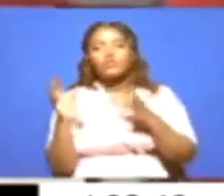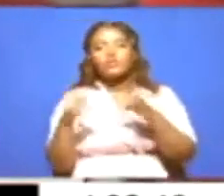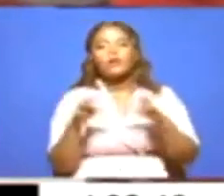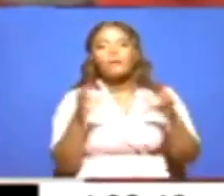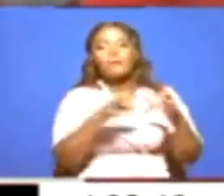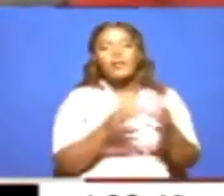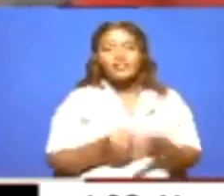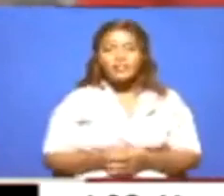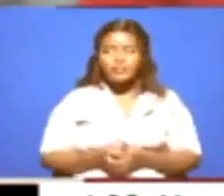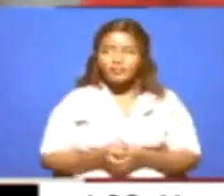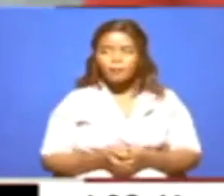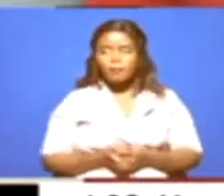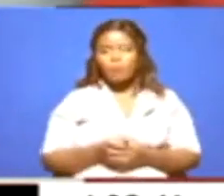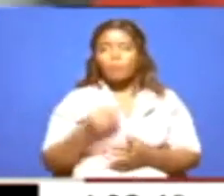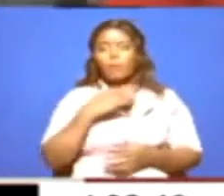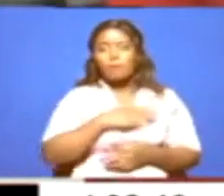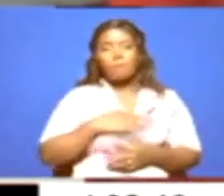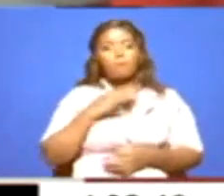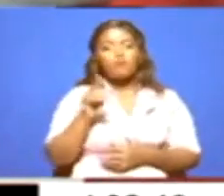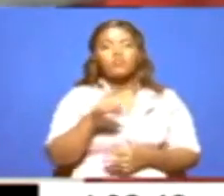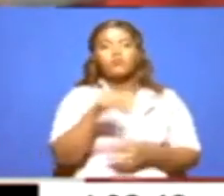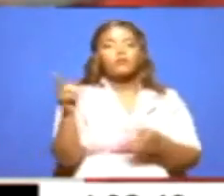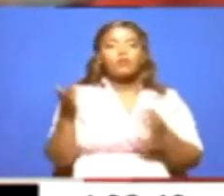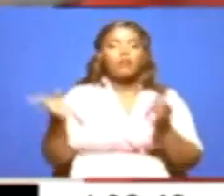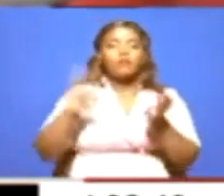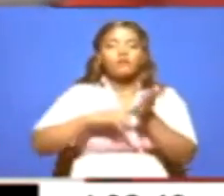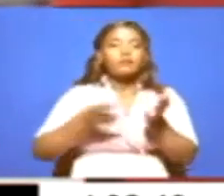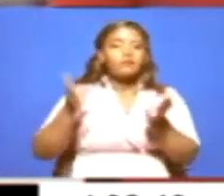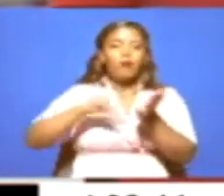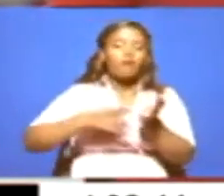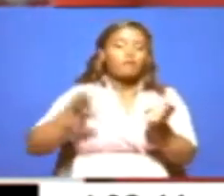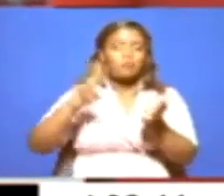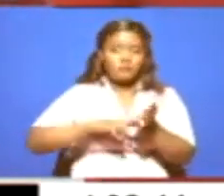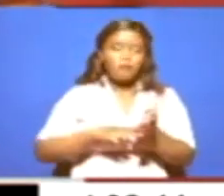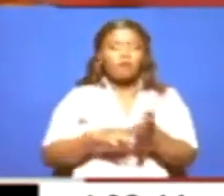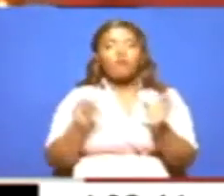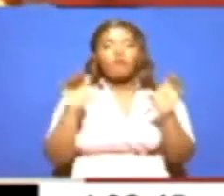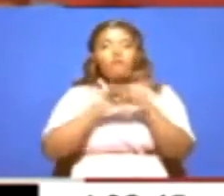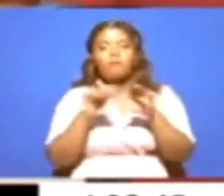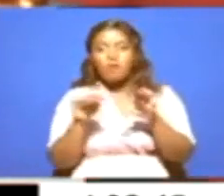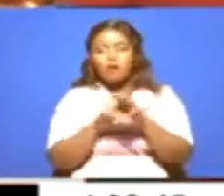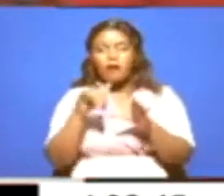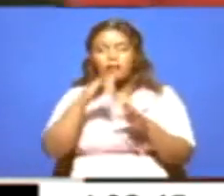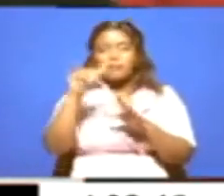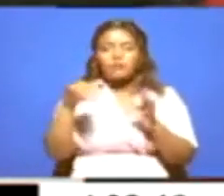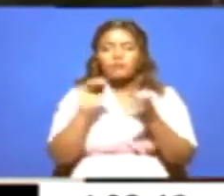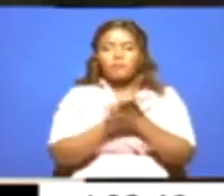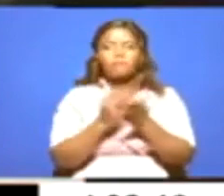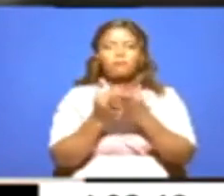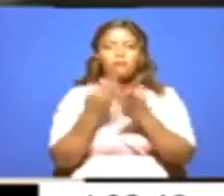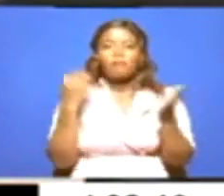Tafadhali mujiandikishe upya kama wanachama wa Jubilee kabla ya tarehe 26.